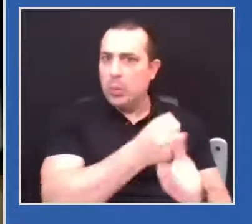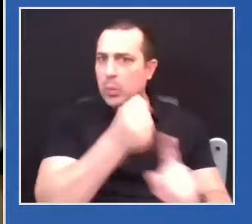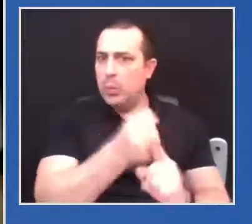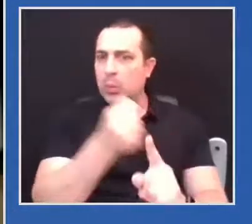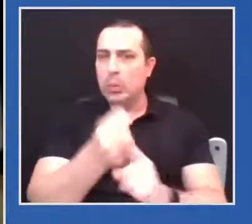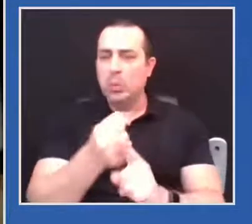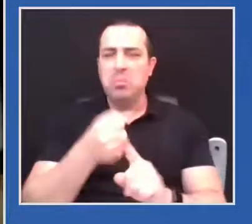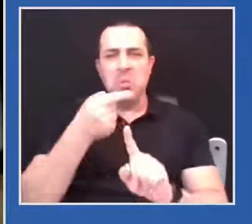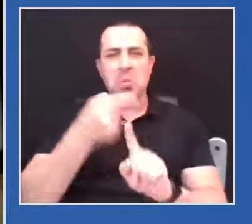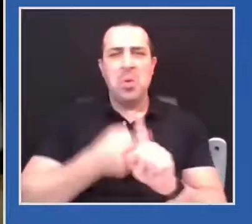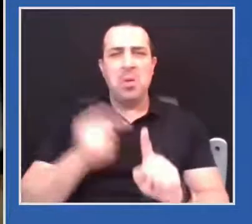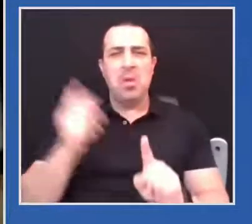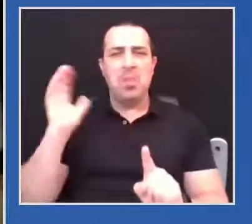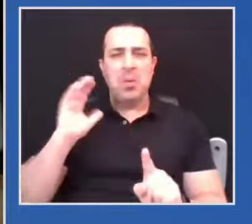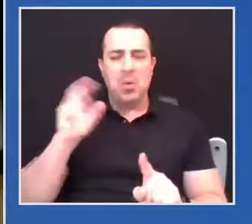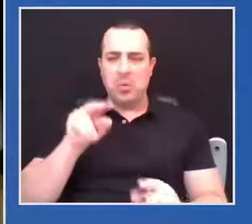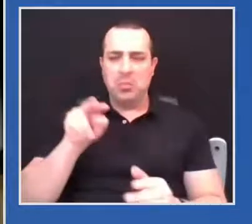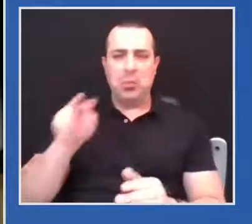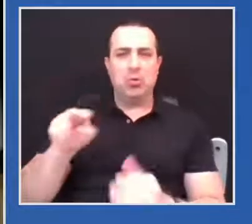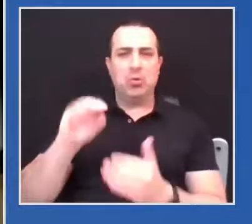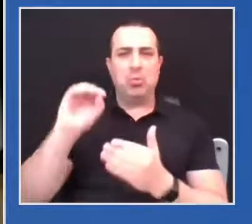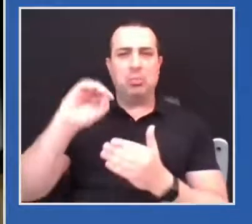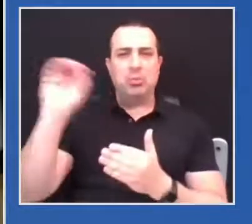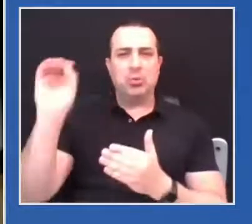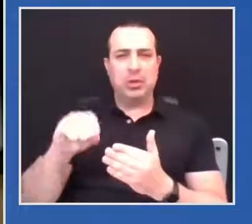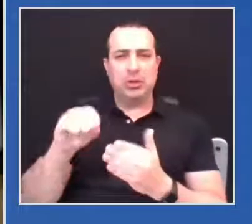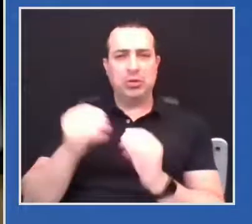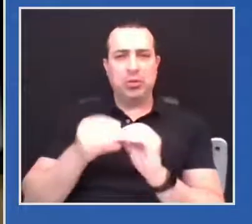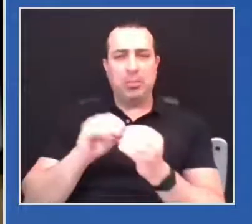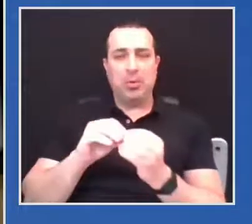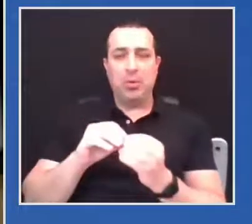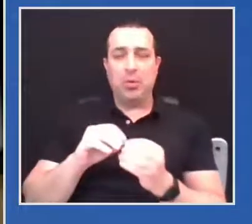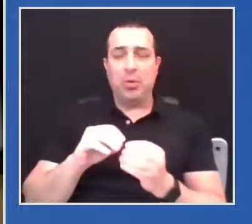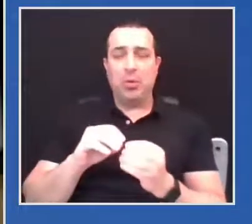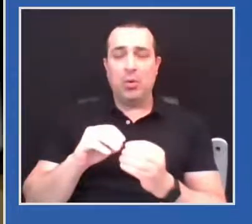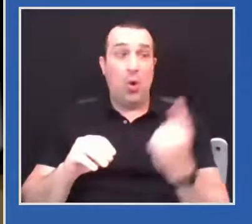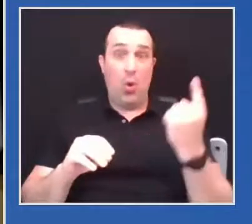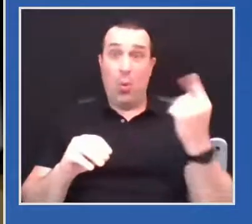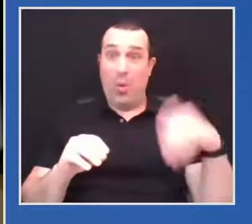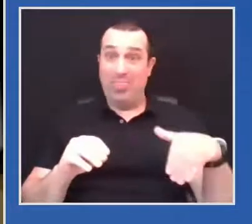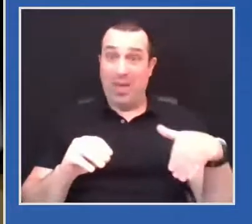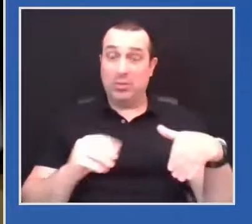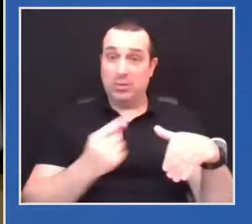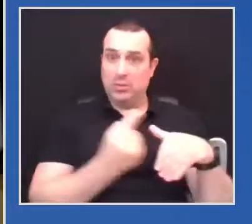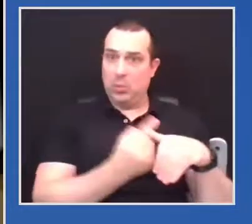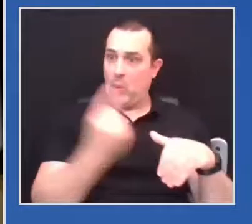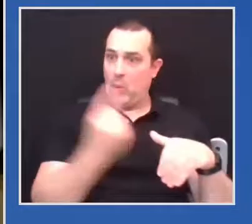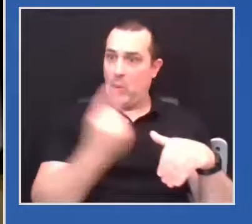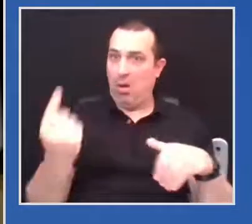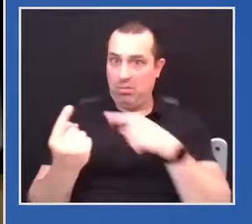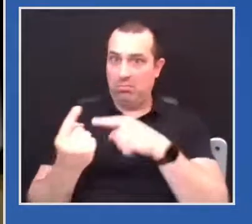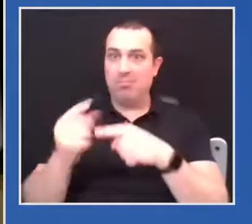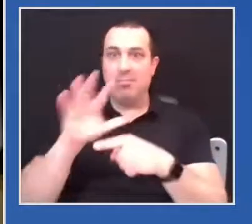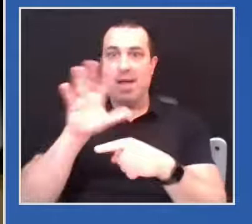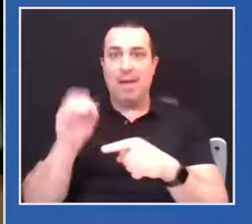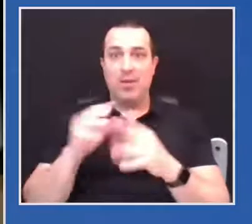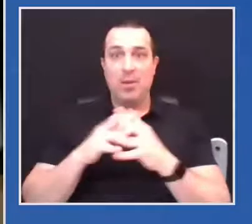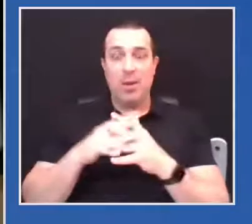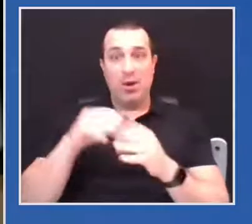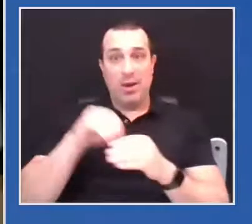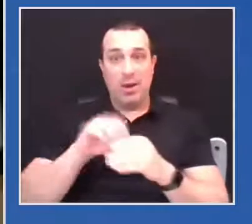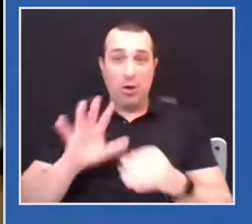on a percentage basis, 1 in 1,000 African Americans in all of America have died.